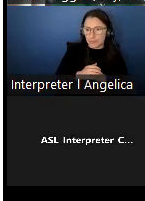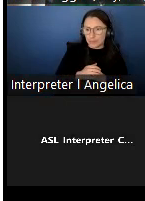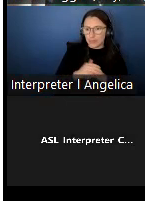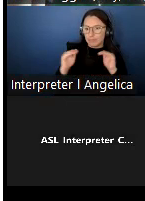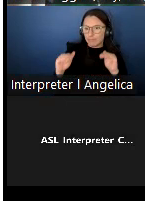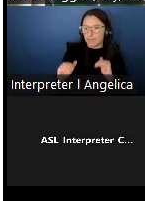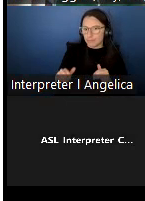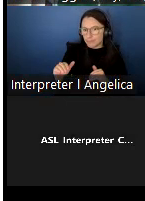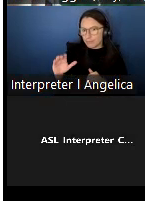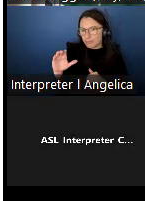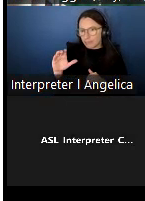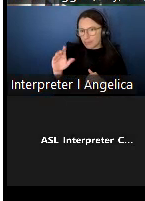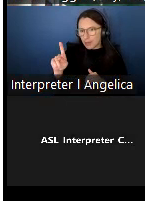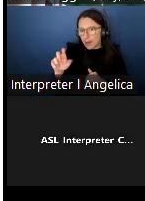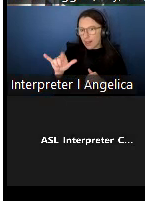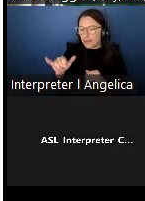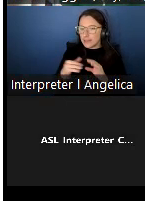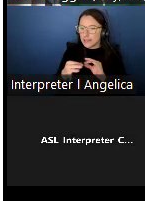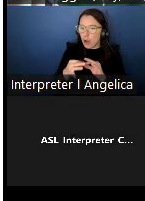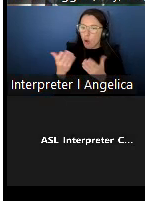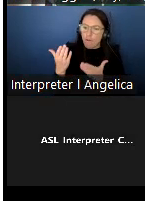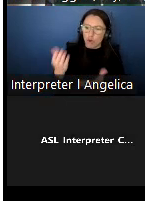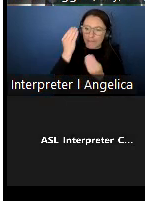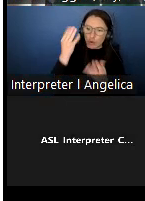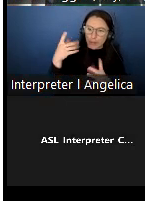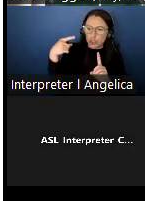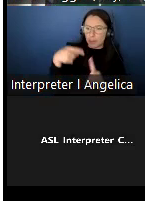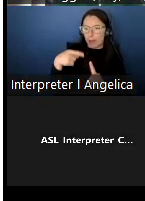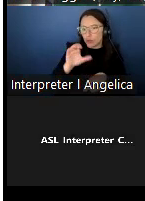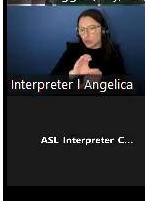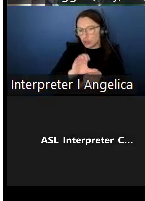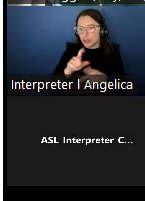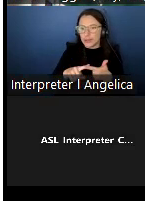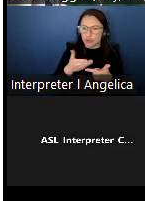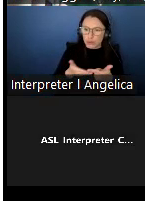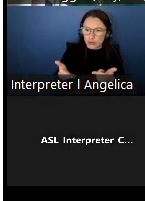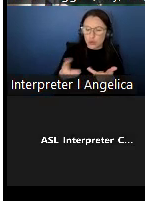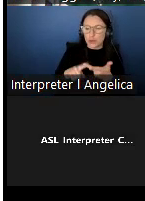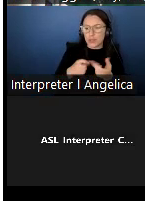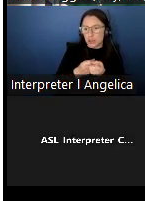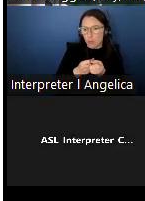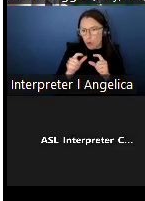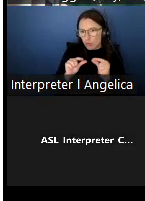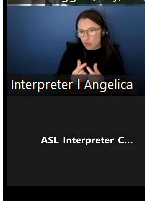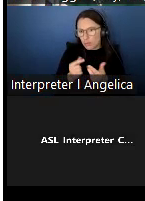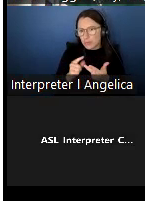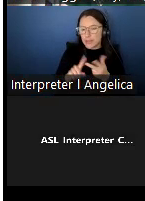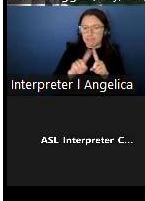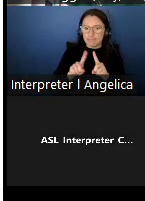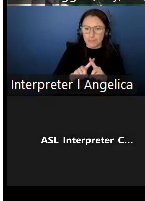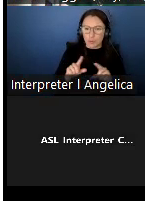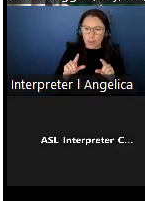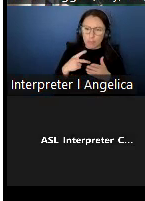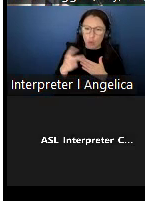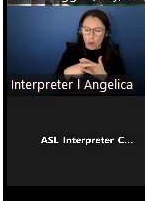said offering information about churches, resources, support groups, and different programs. Absolutely. We